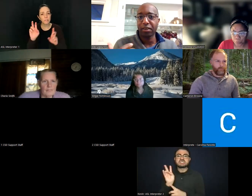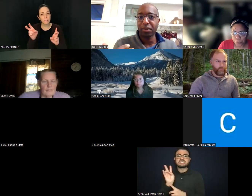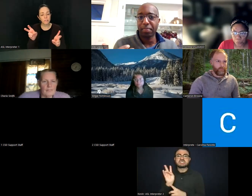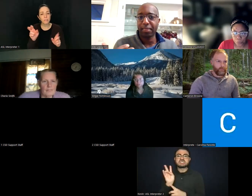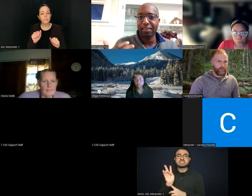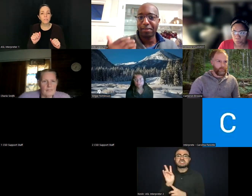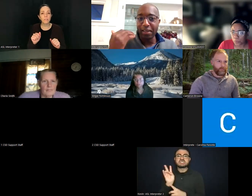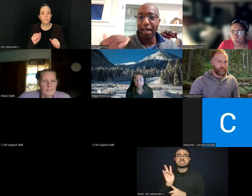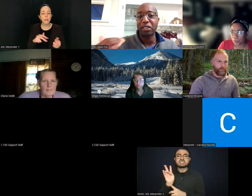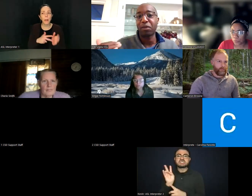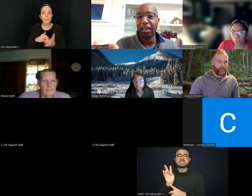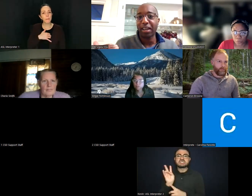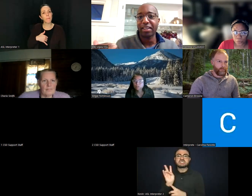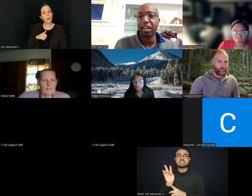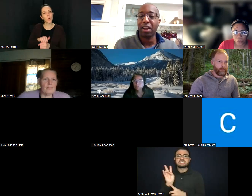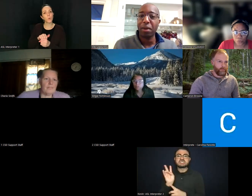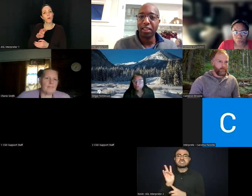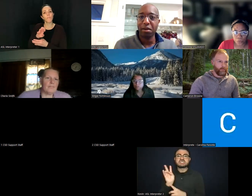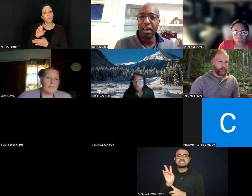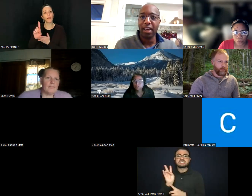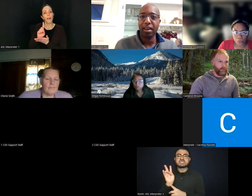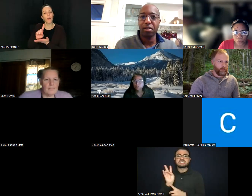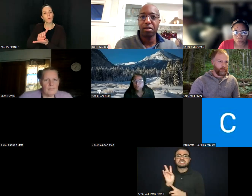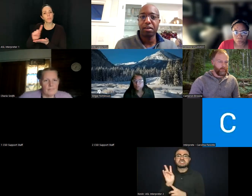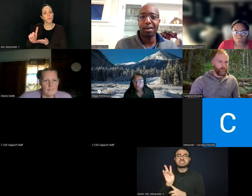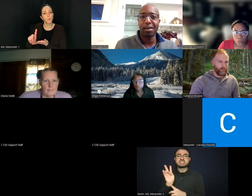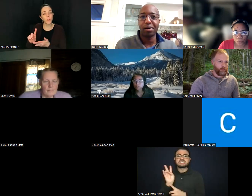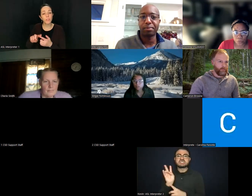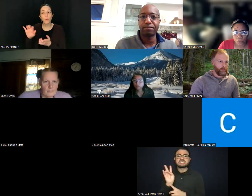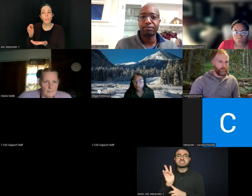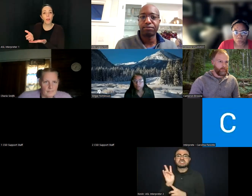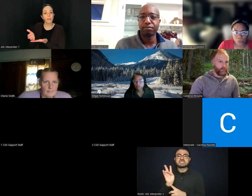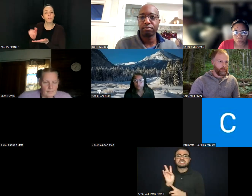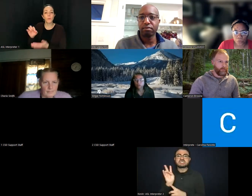But that much money, is that going to now make them a